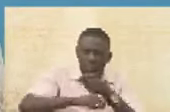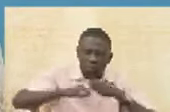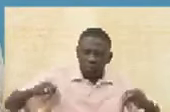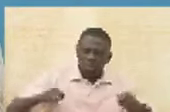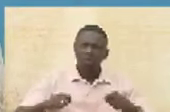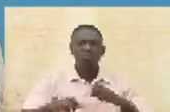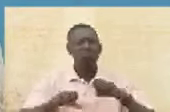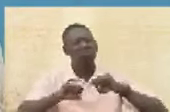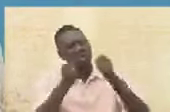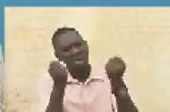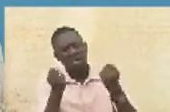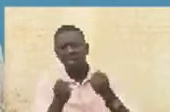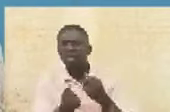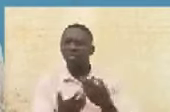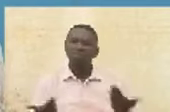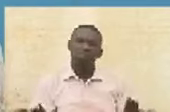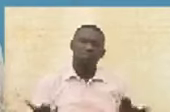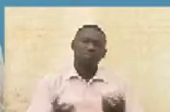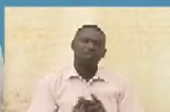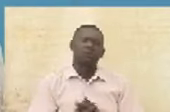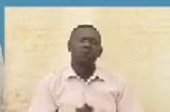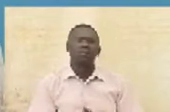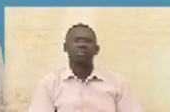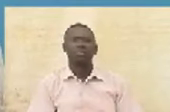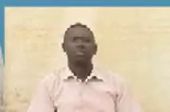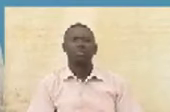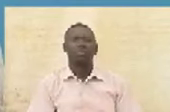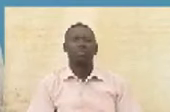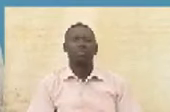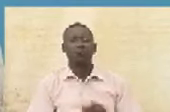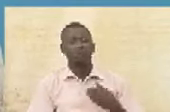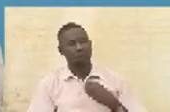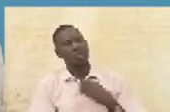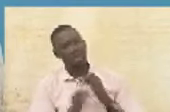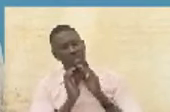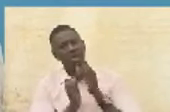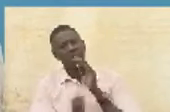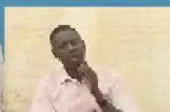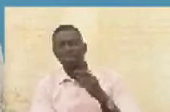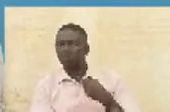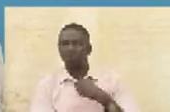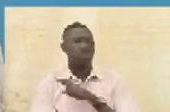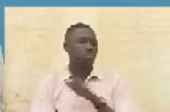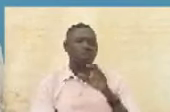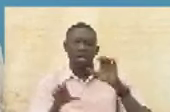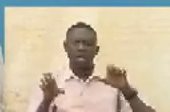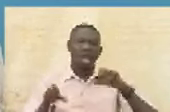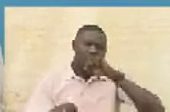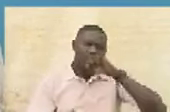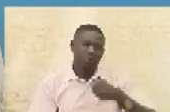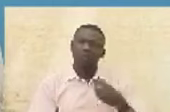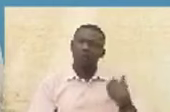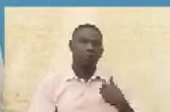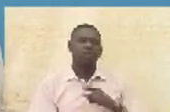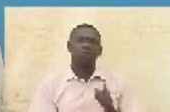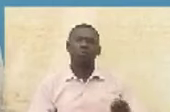and destroy them? I told them we are not witches. How did you feel?